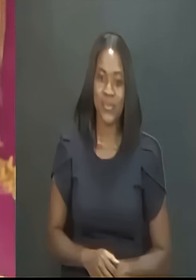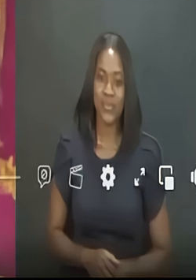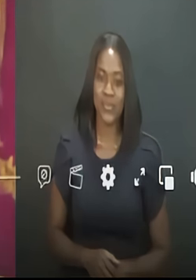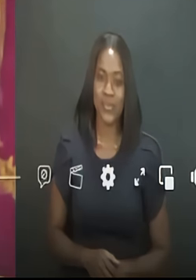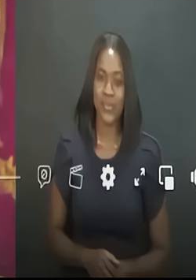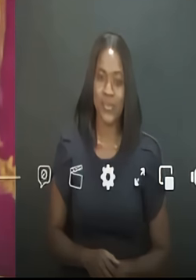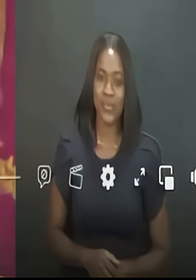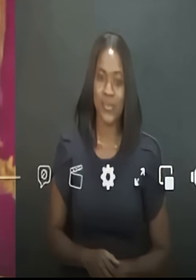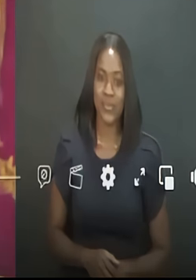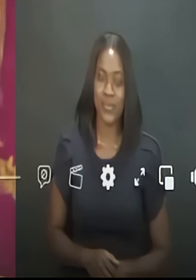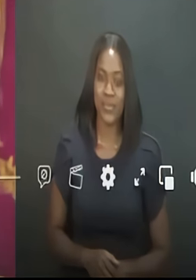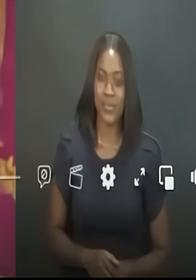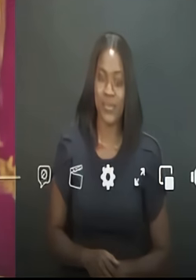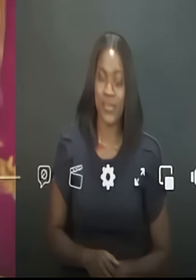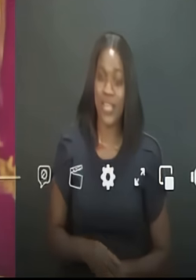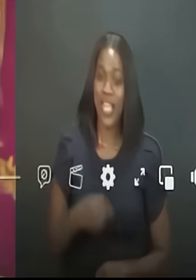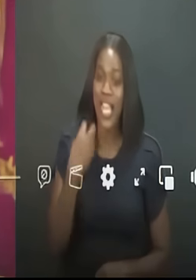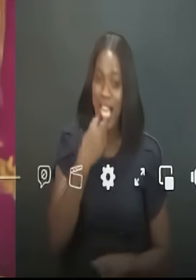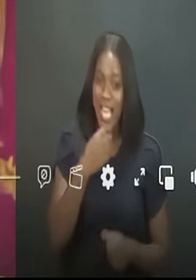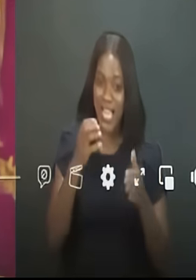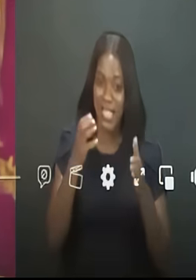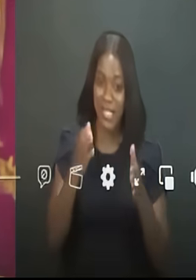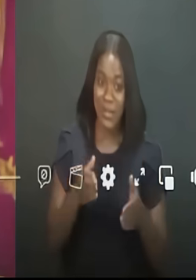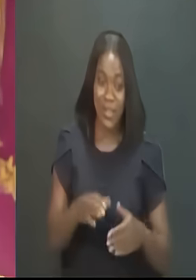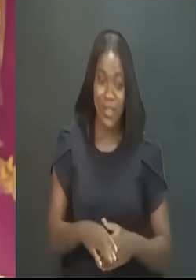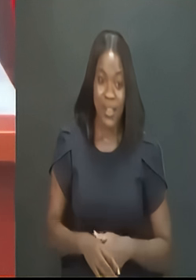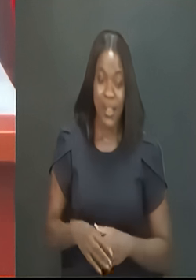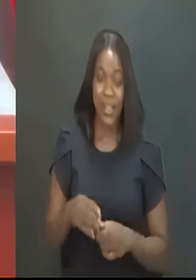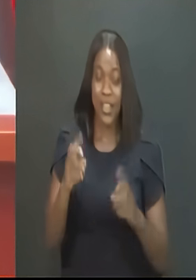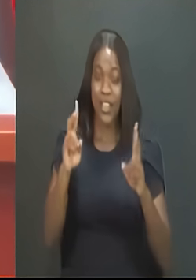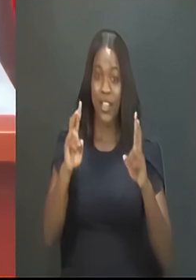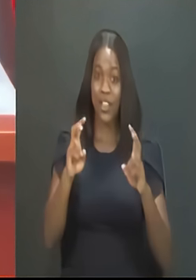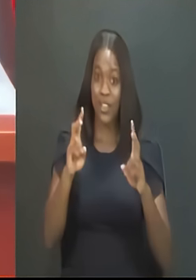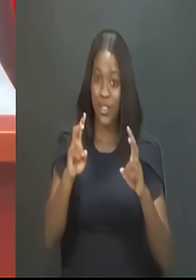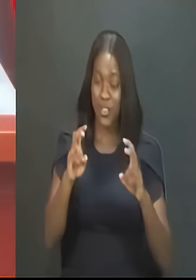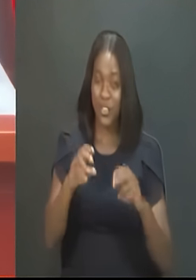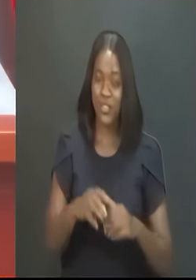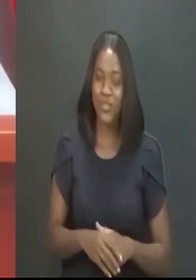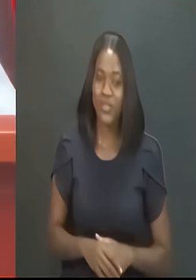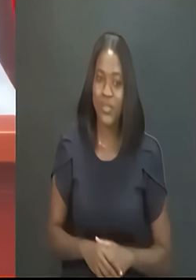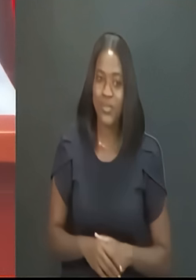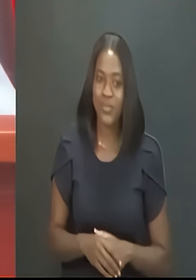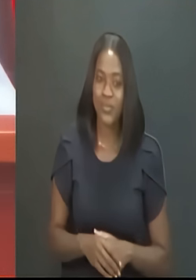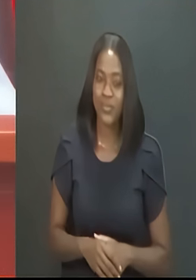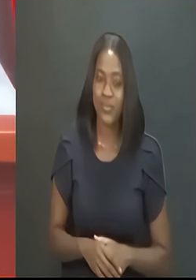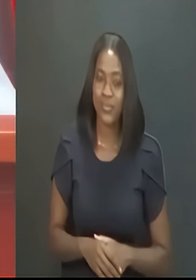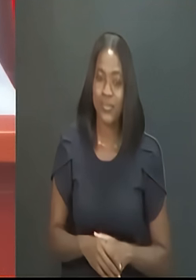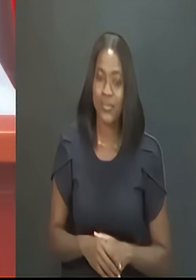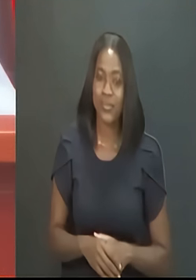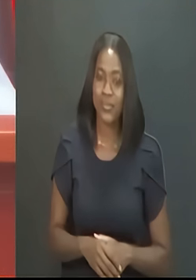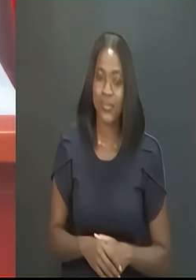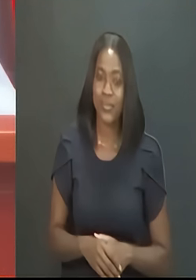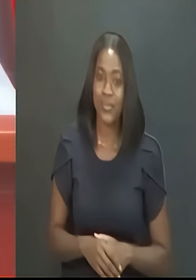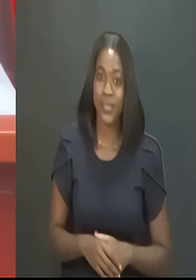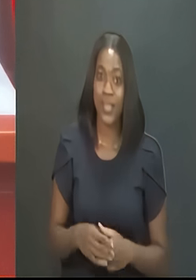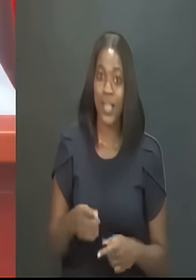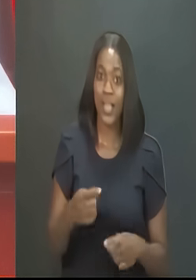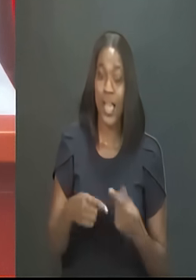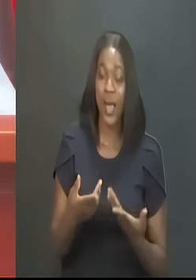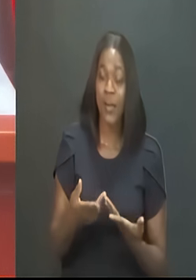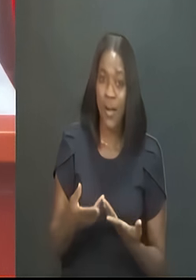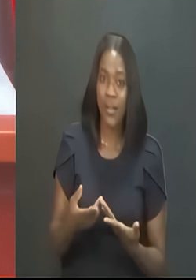Mr. Speaker, on the issue of the vetting, yes, I